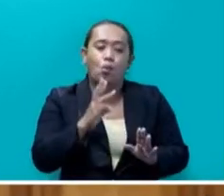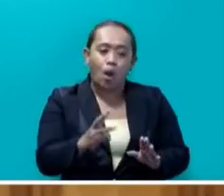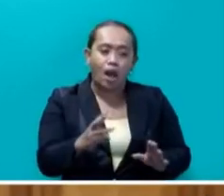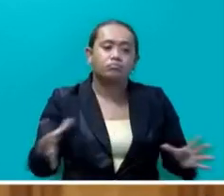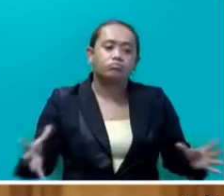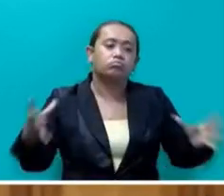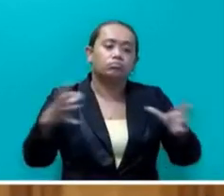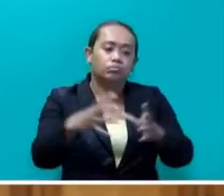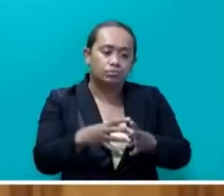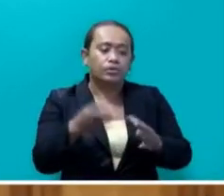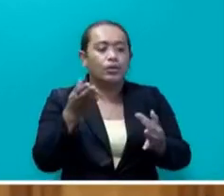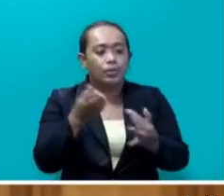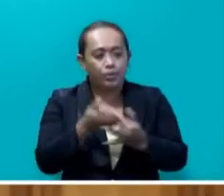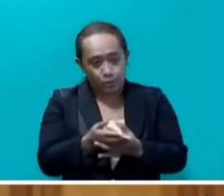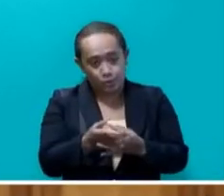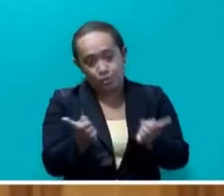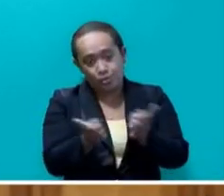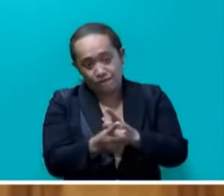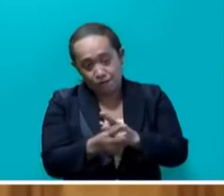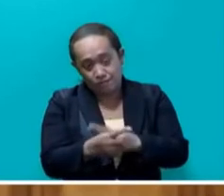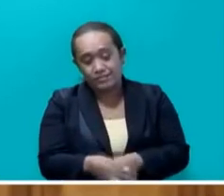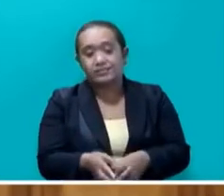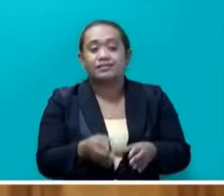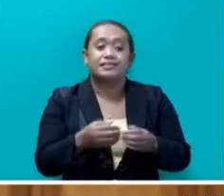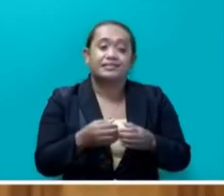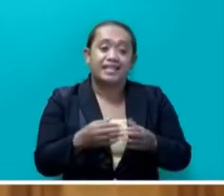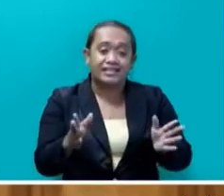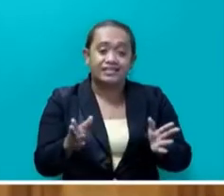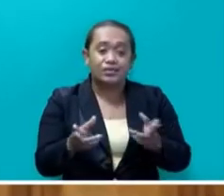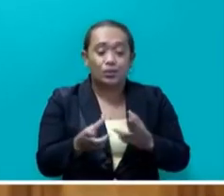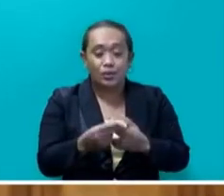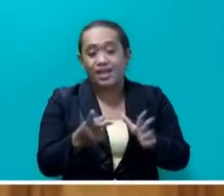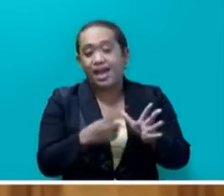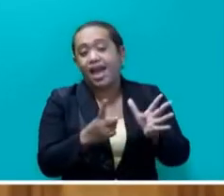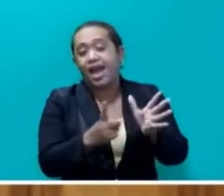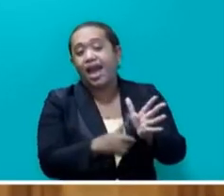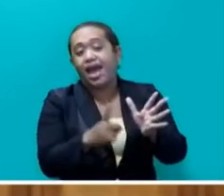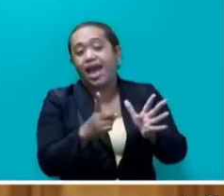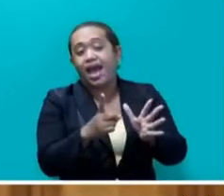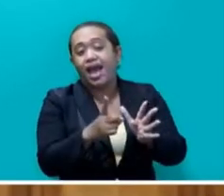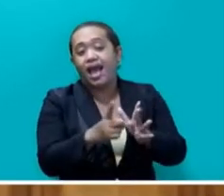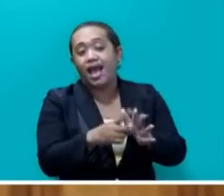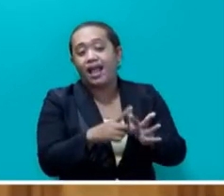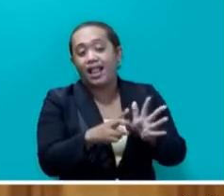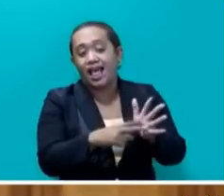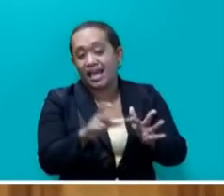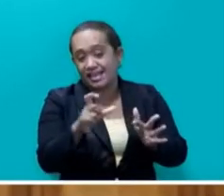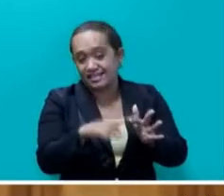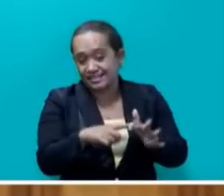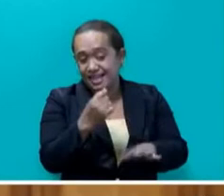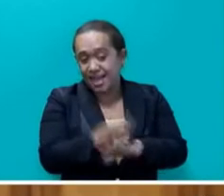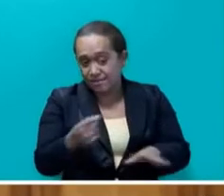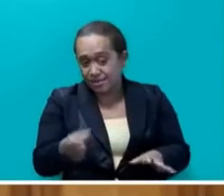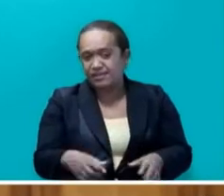finance management reforms started by the Alliance government, continued by the SVT government, and